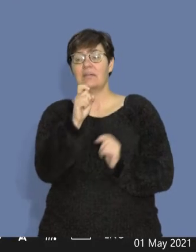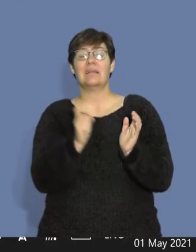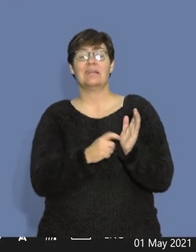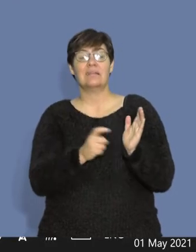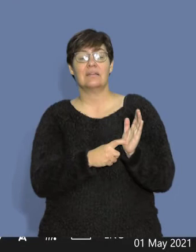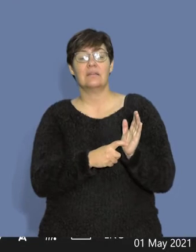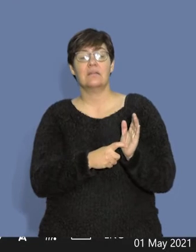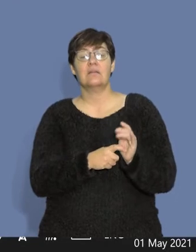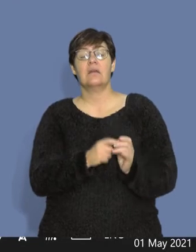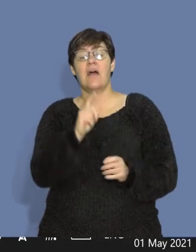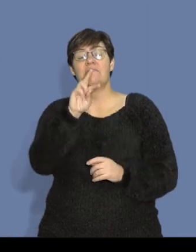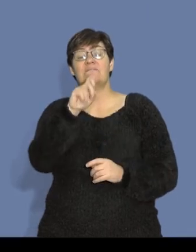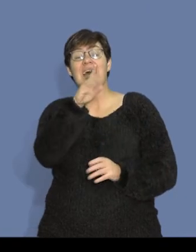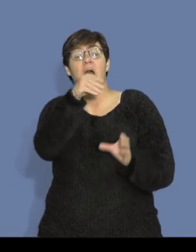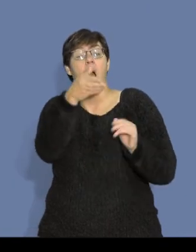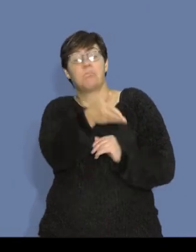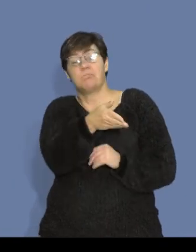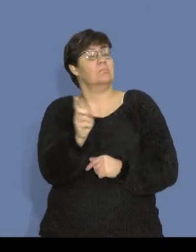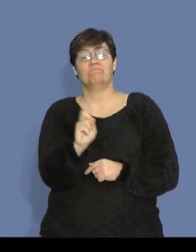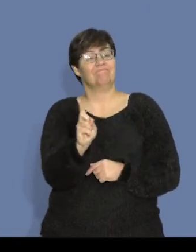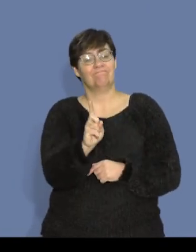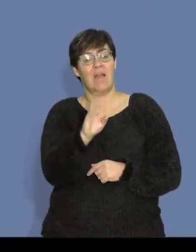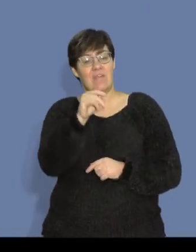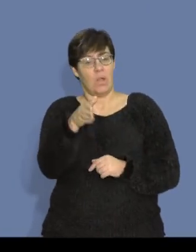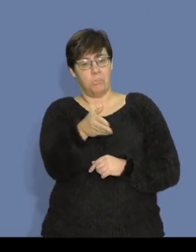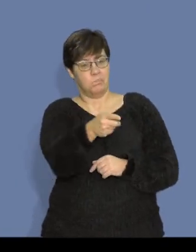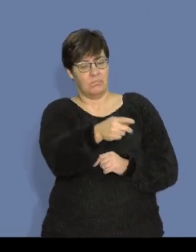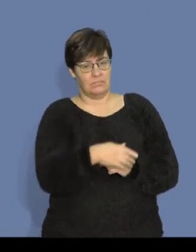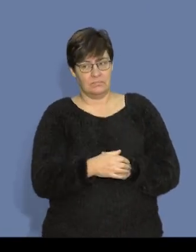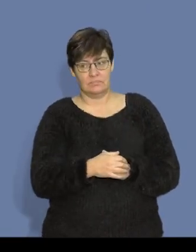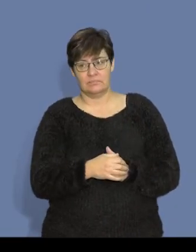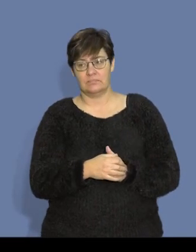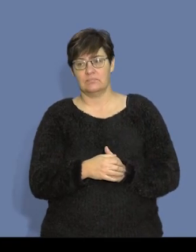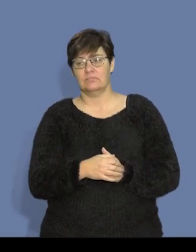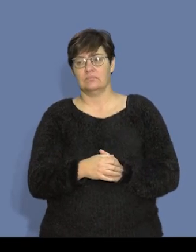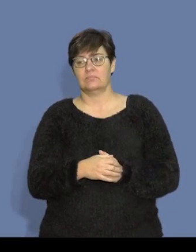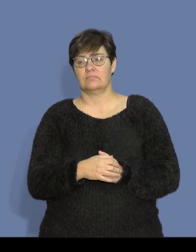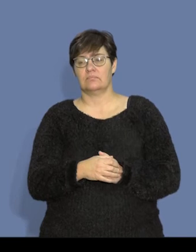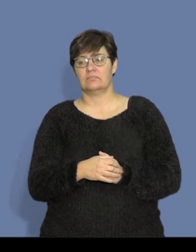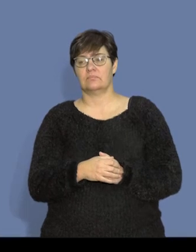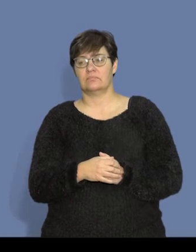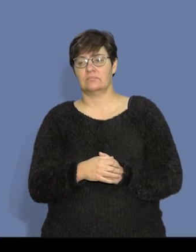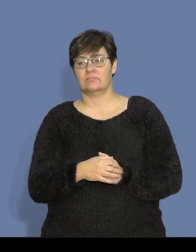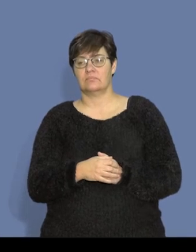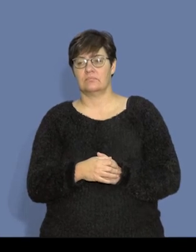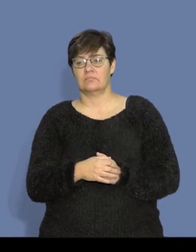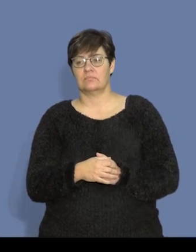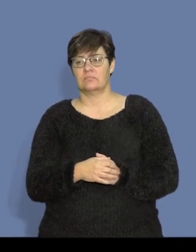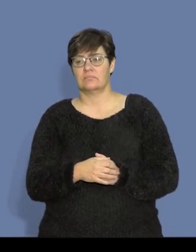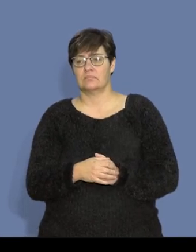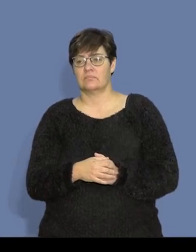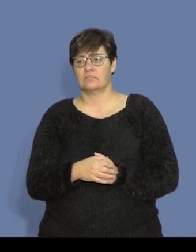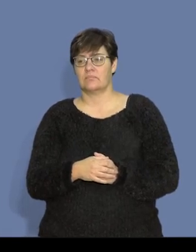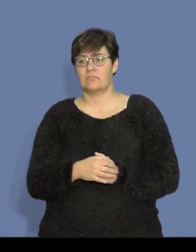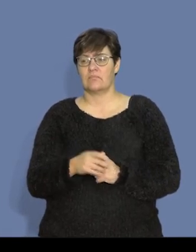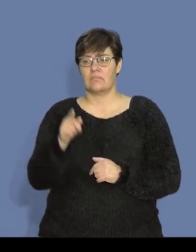debts exclusive of the VAT amount. Let's get that figure here. Here we go. It's